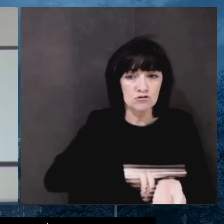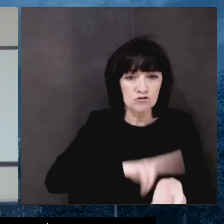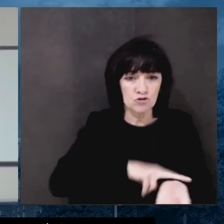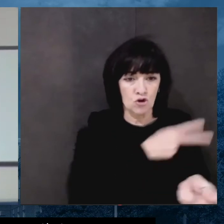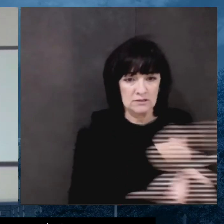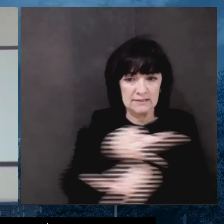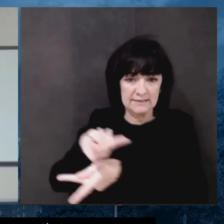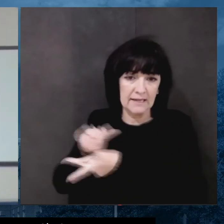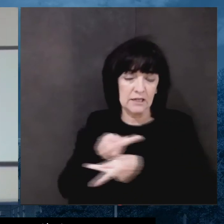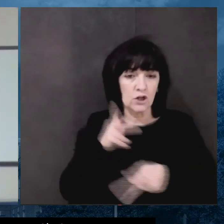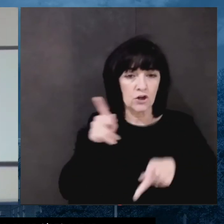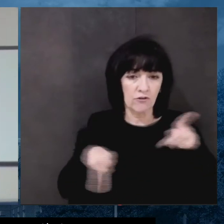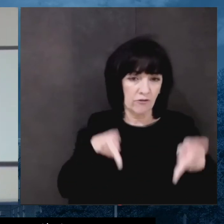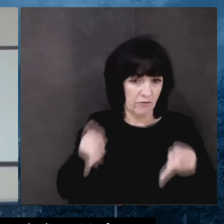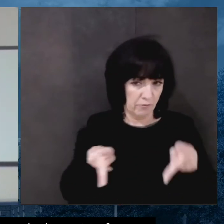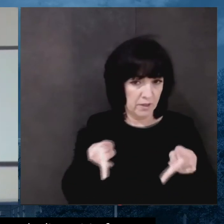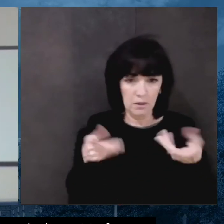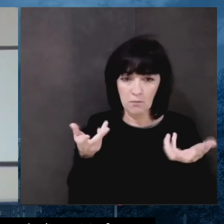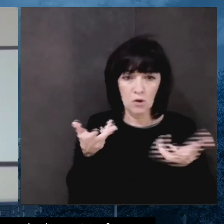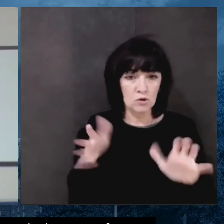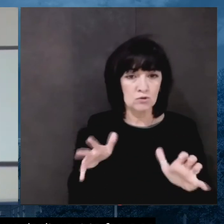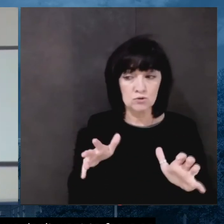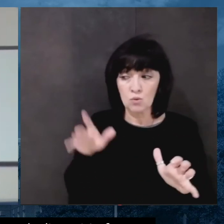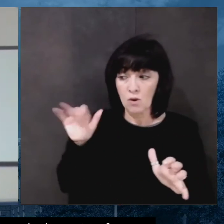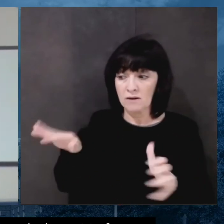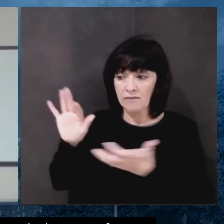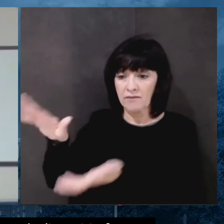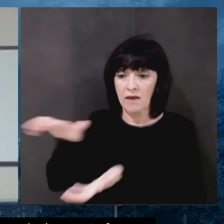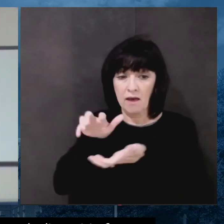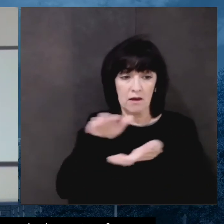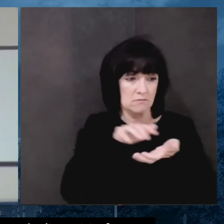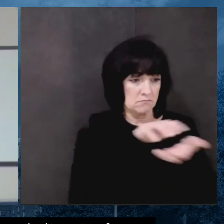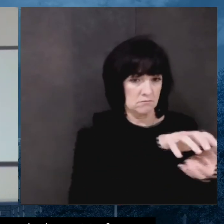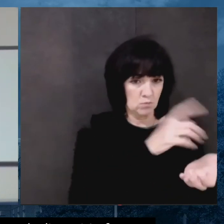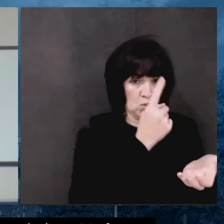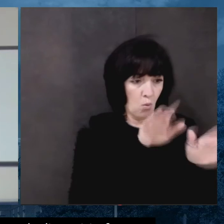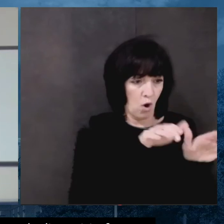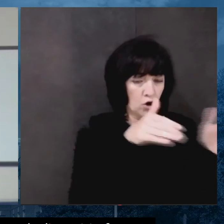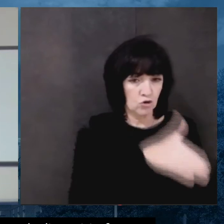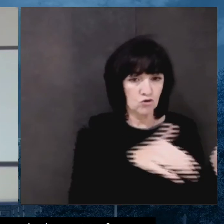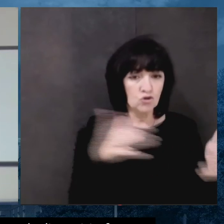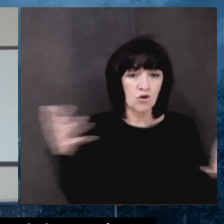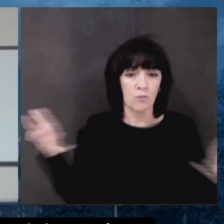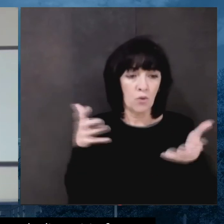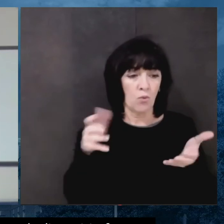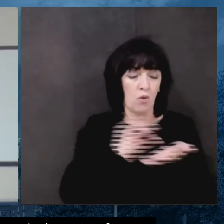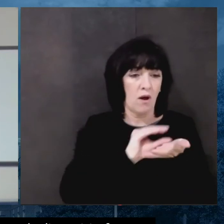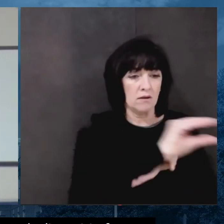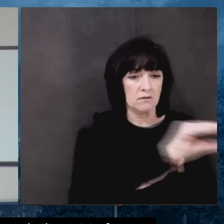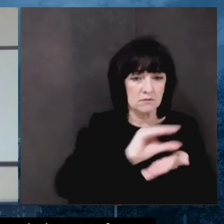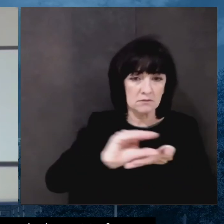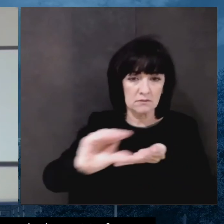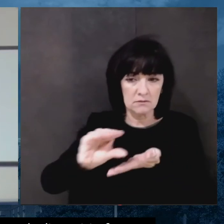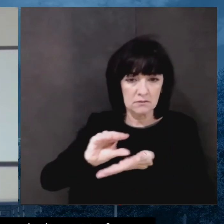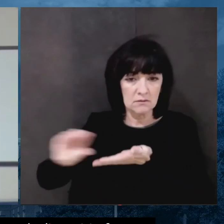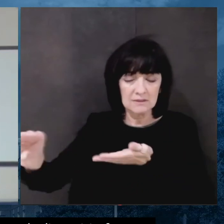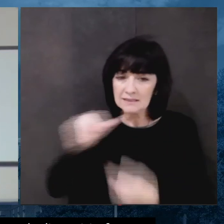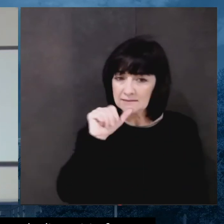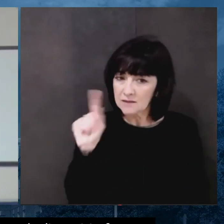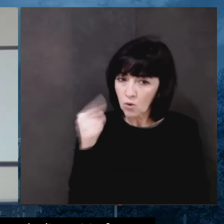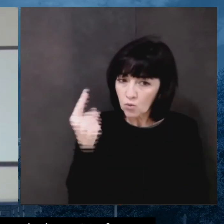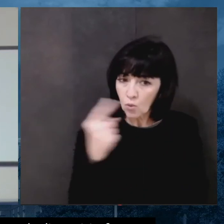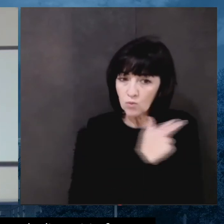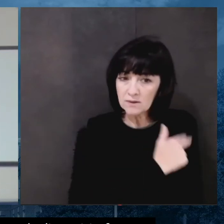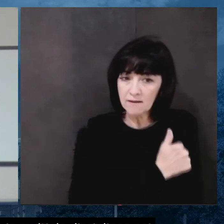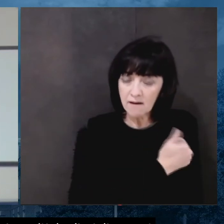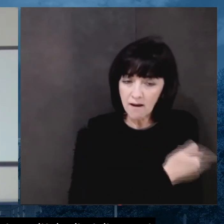particular group because the fact is the entire infrastructure is composed of multiple disciplines. It's not just hospitals, it's not just EMS, that we want to